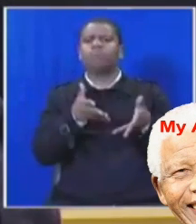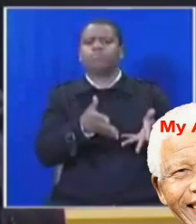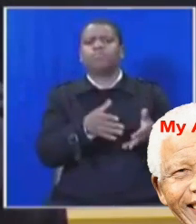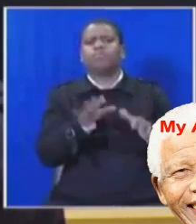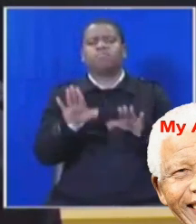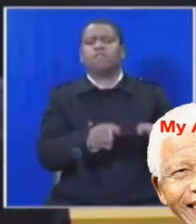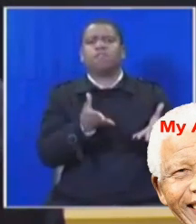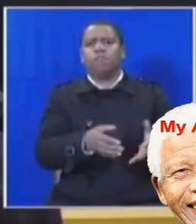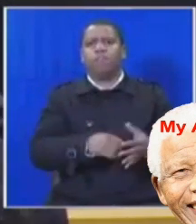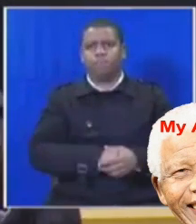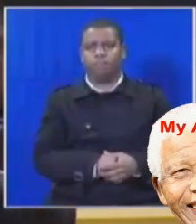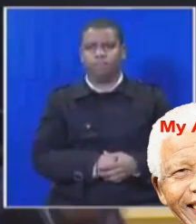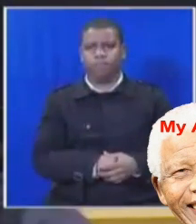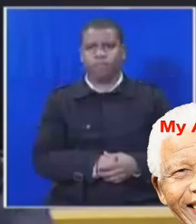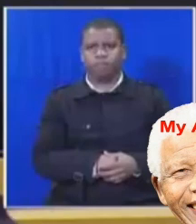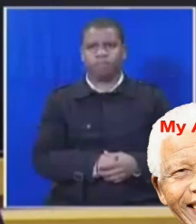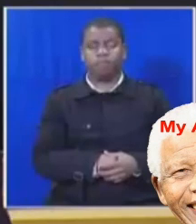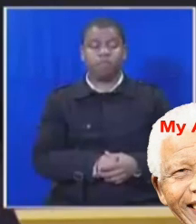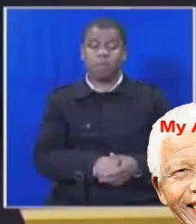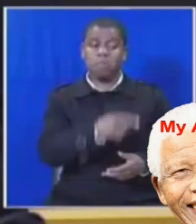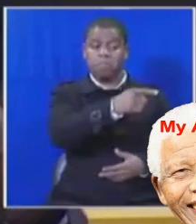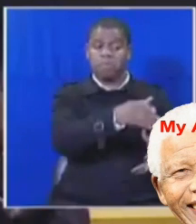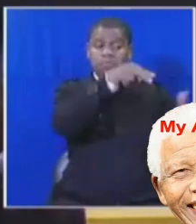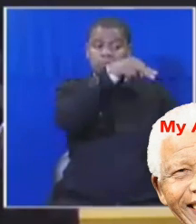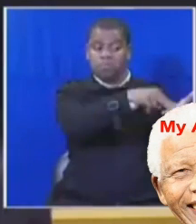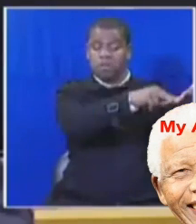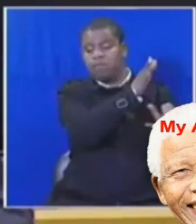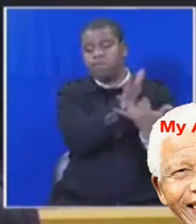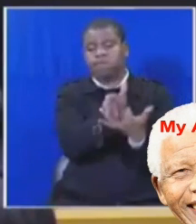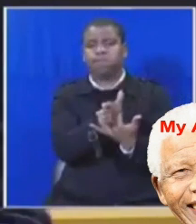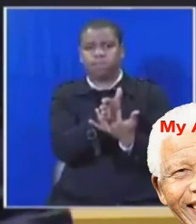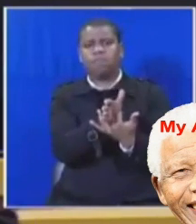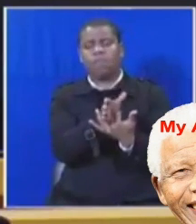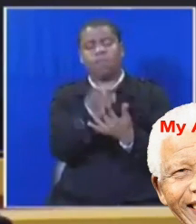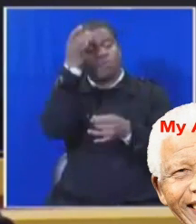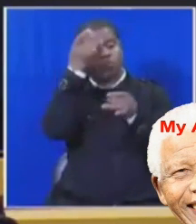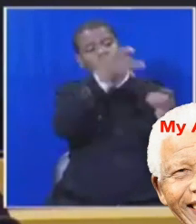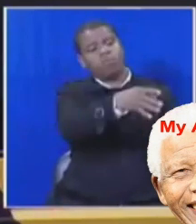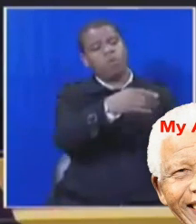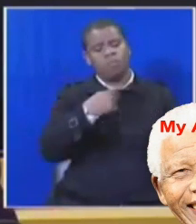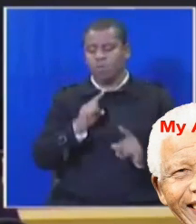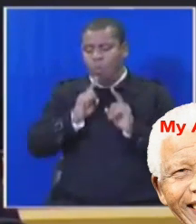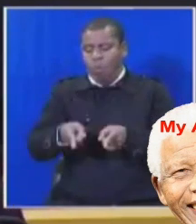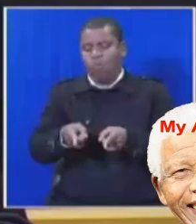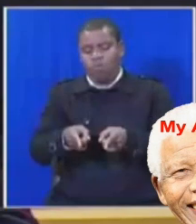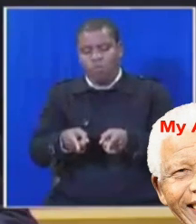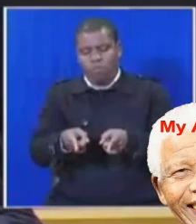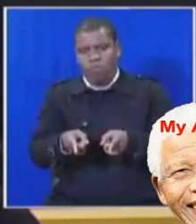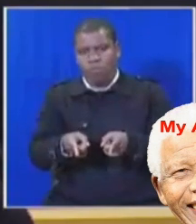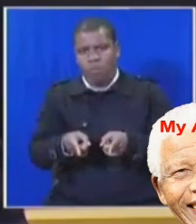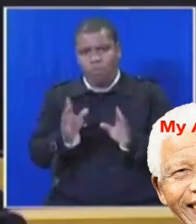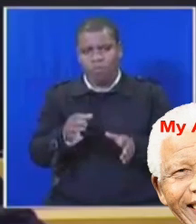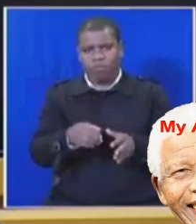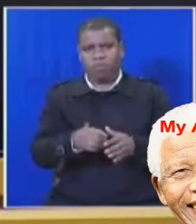did. And he stands up to give you an instruction. And you tell him that you have already instructed Honorable Bongo.